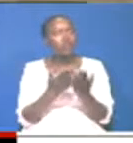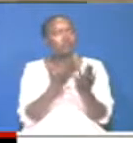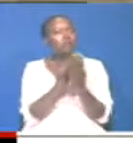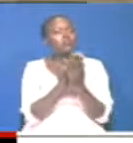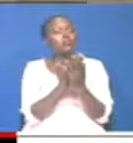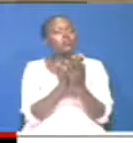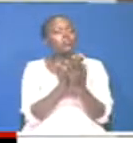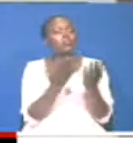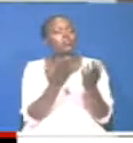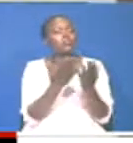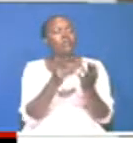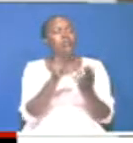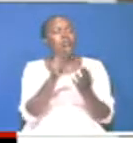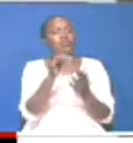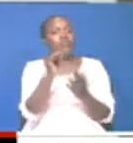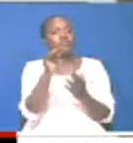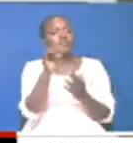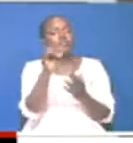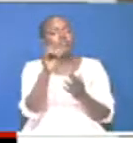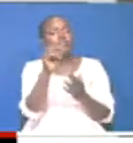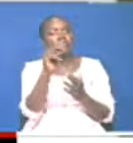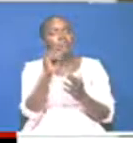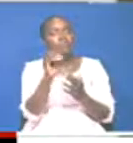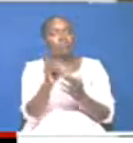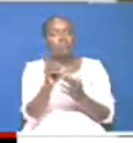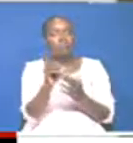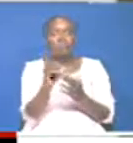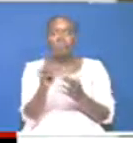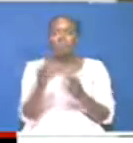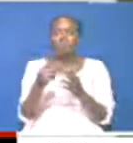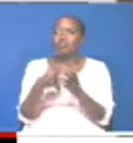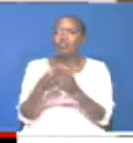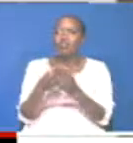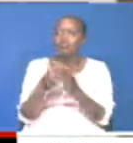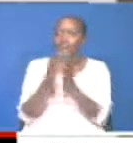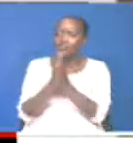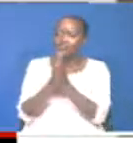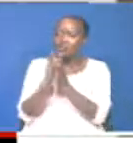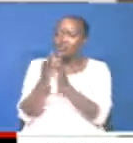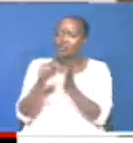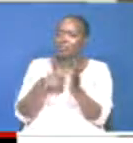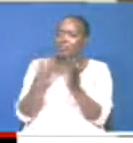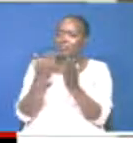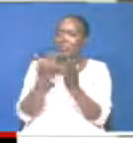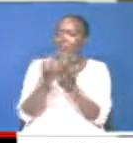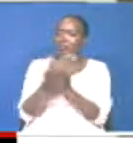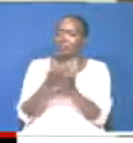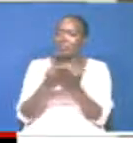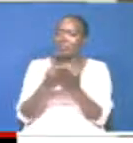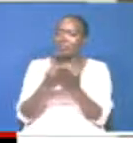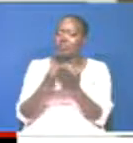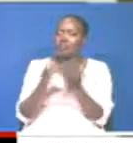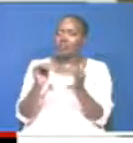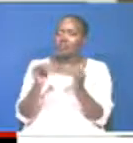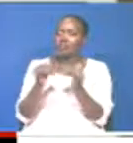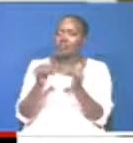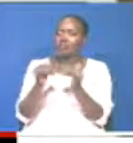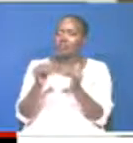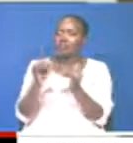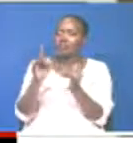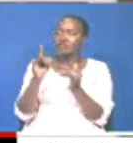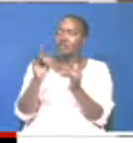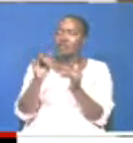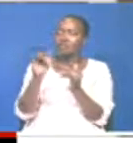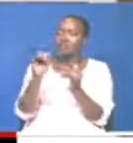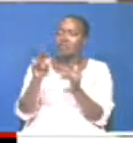In Kingongo. Yes. And Mohammed Njuguna, of course, actually, would actually intercede on my behalf. And another news editor, Ms. Mangoka, would say, no, Daudi